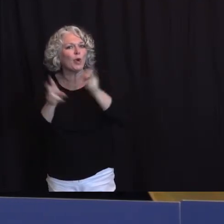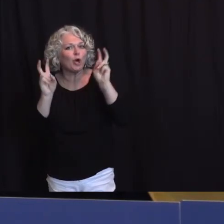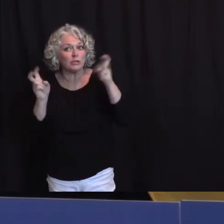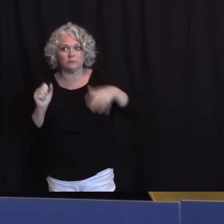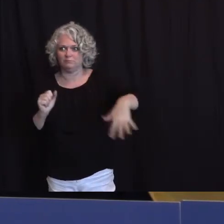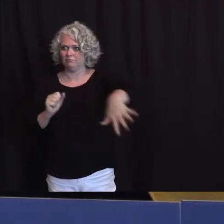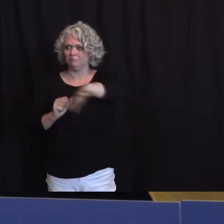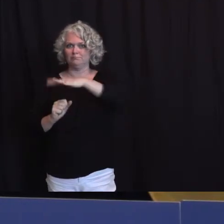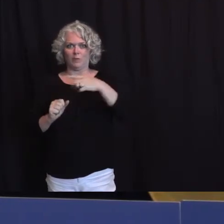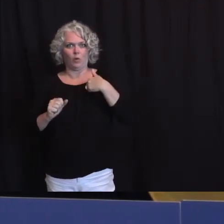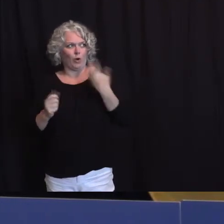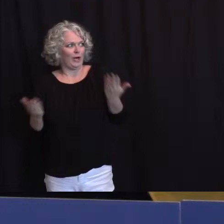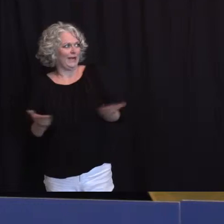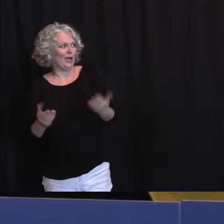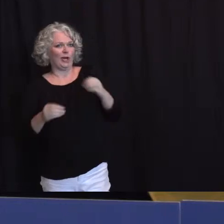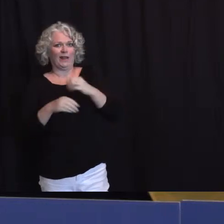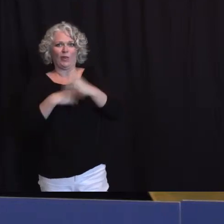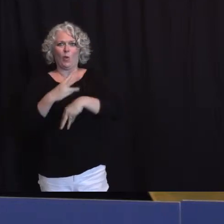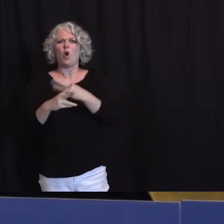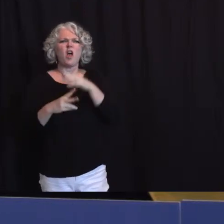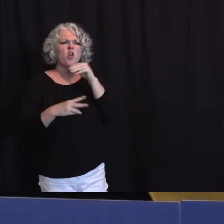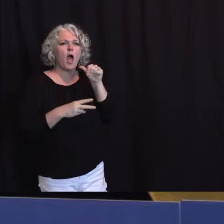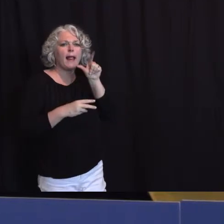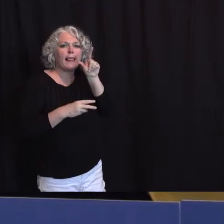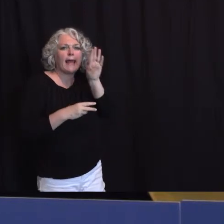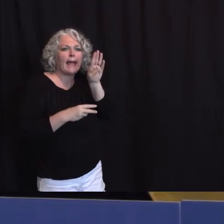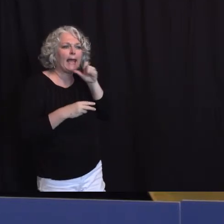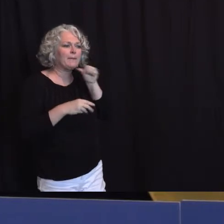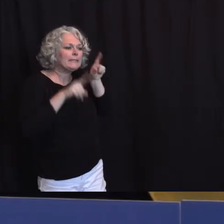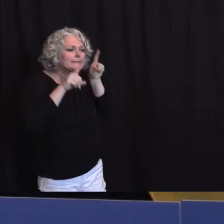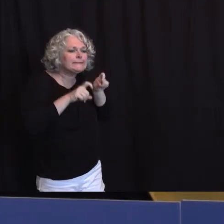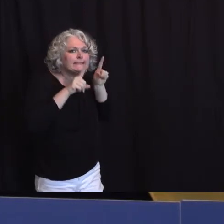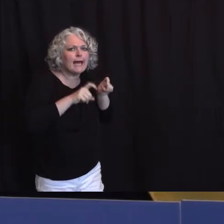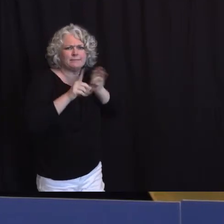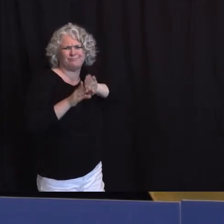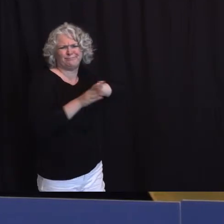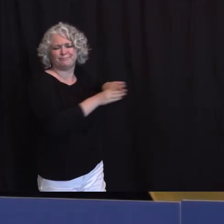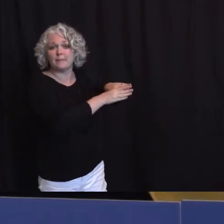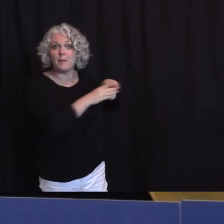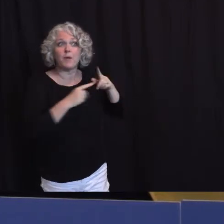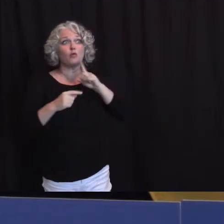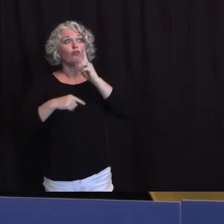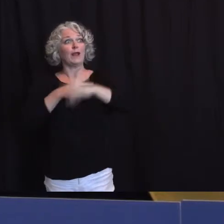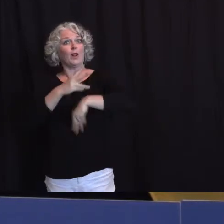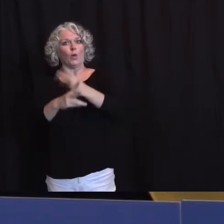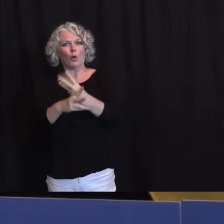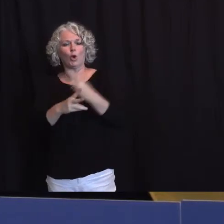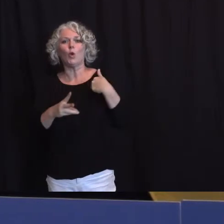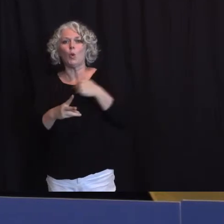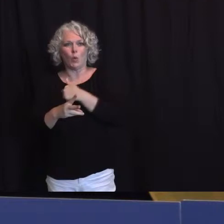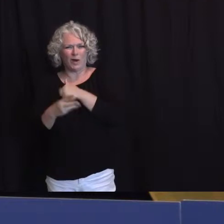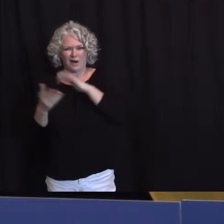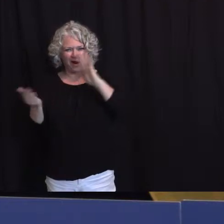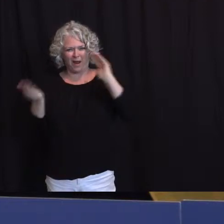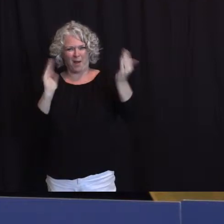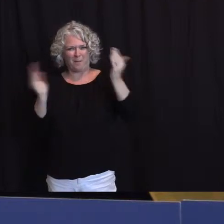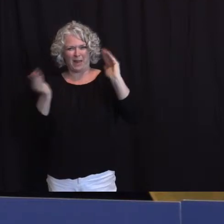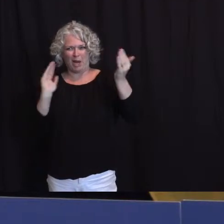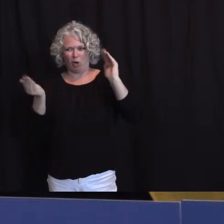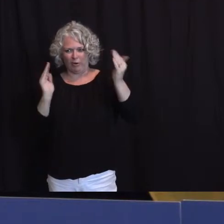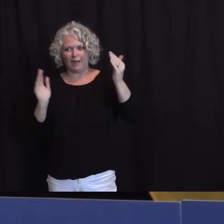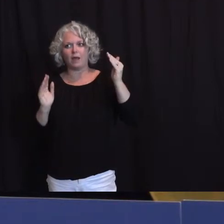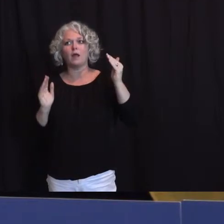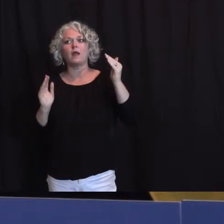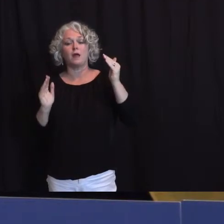done nationwide. They're at various centers with large numbers where you're actually doing a formal comparison of